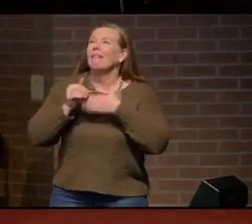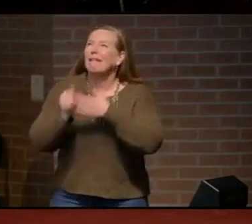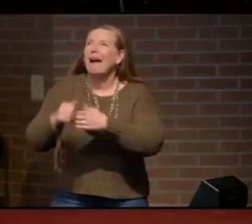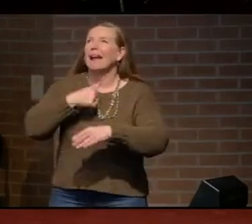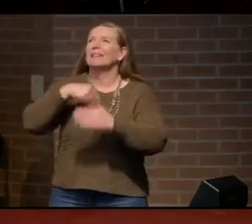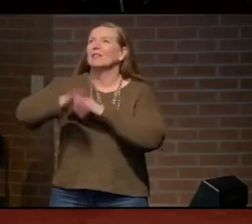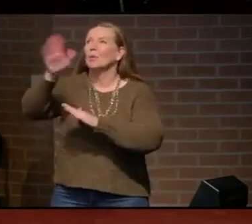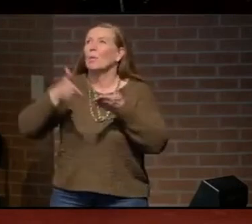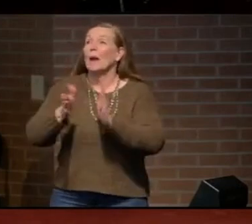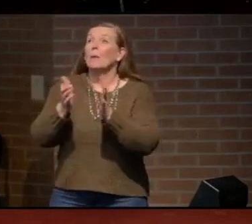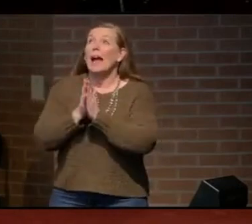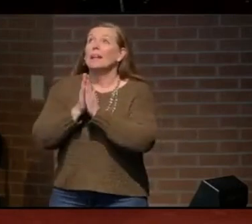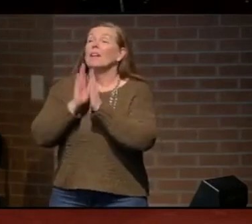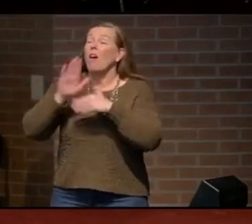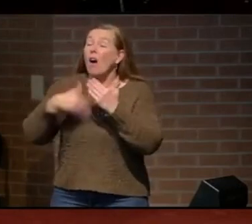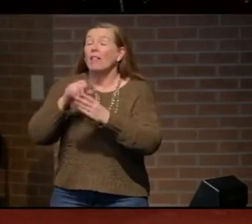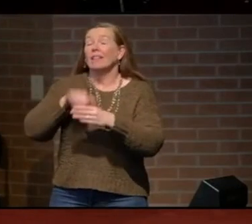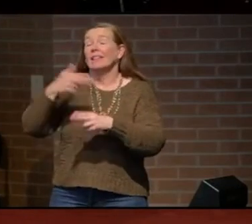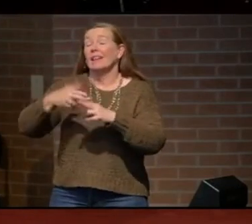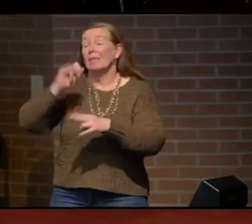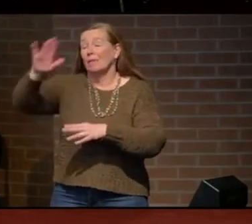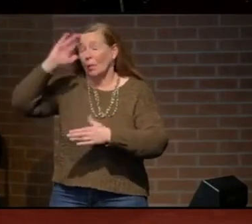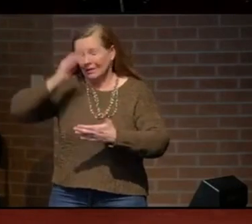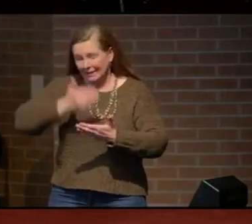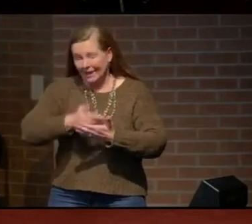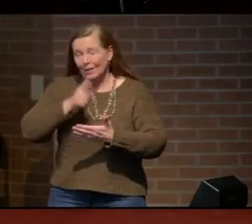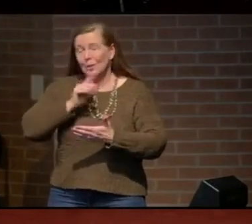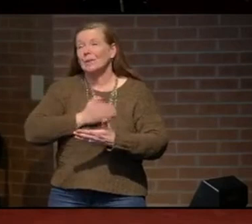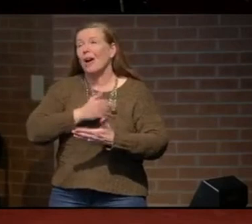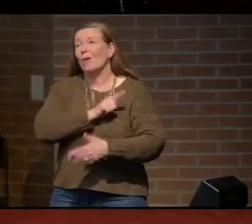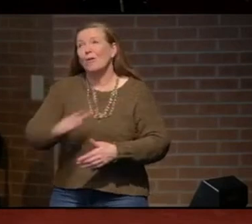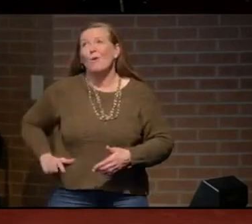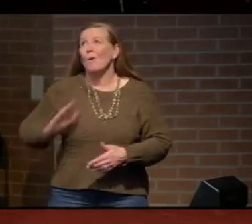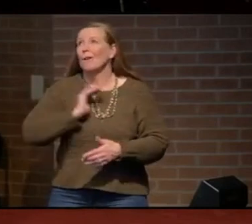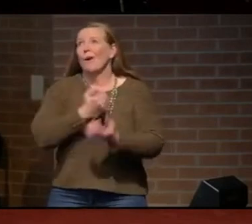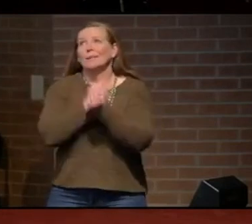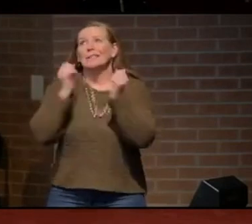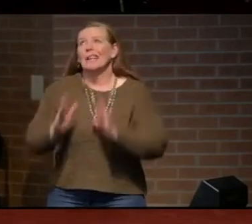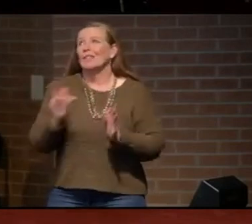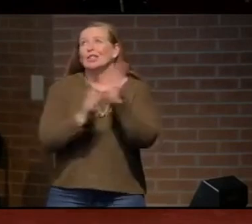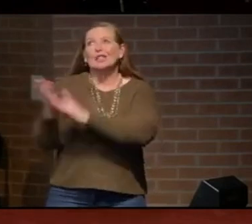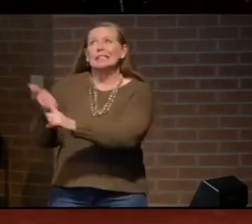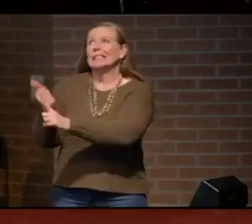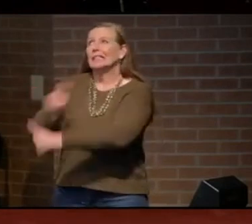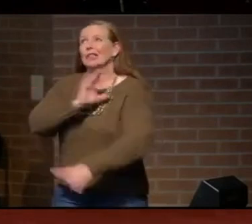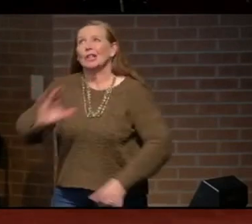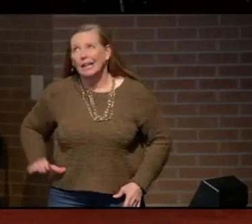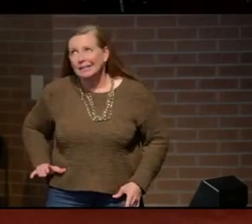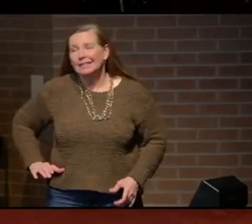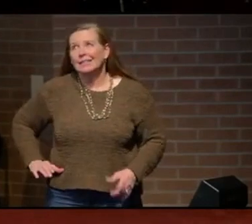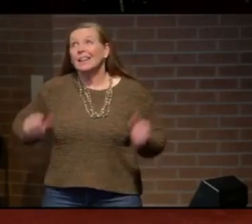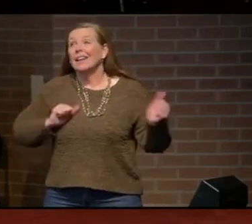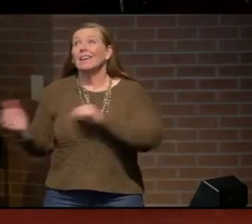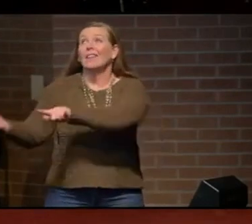We ask all this in the name of your Son, who is our Lord and our Savior, Jesus the Christ. And all of